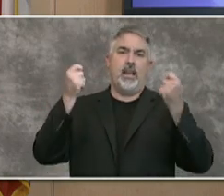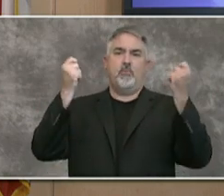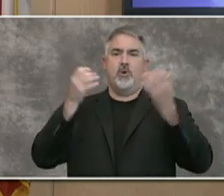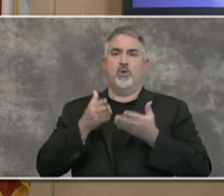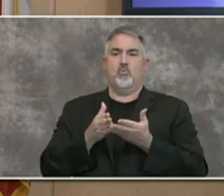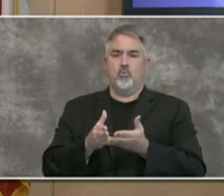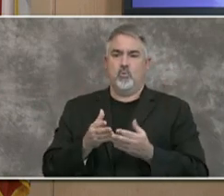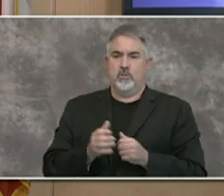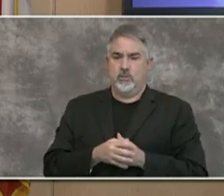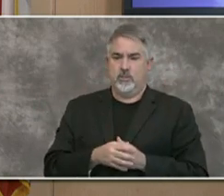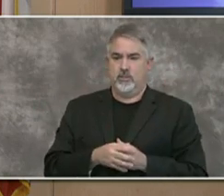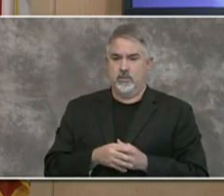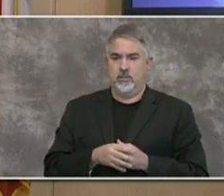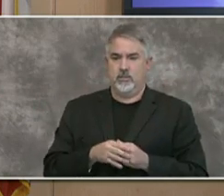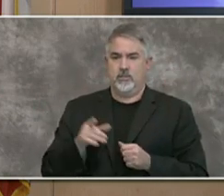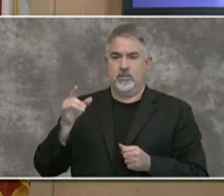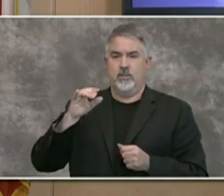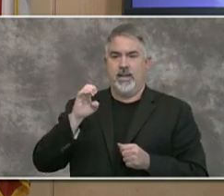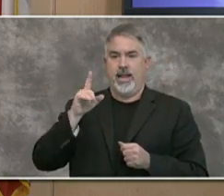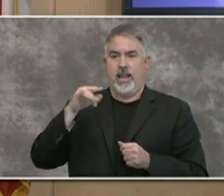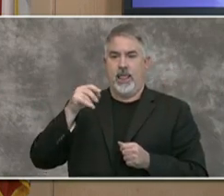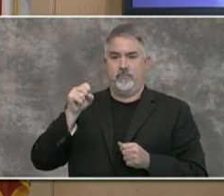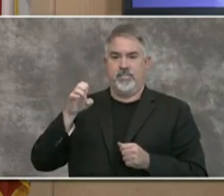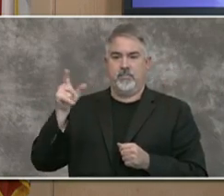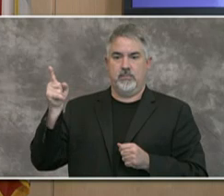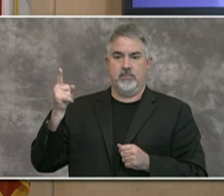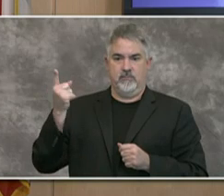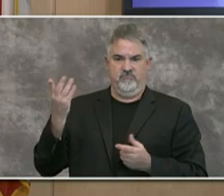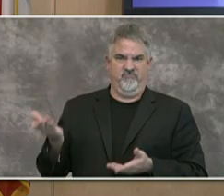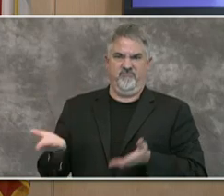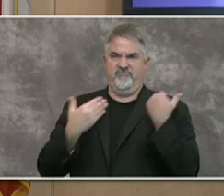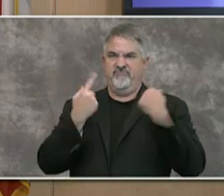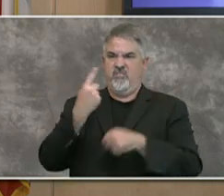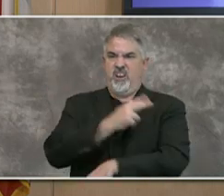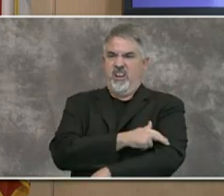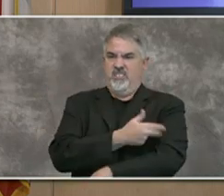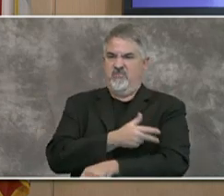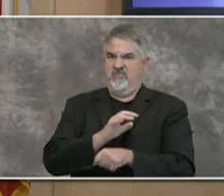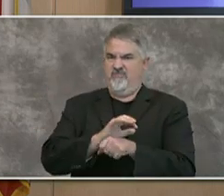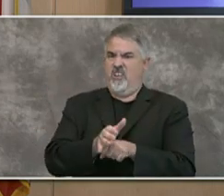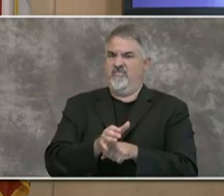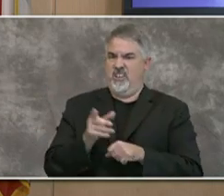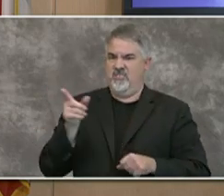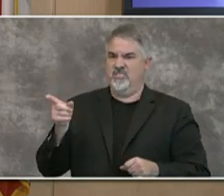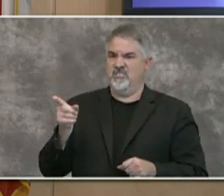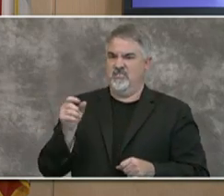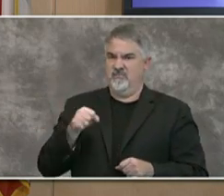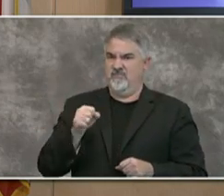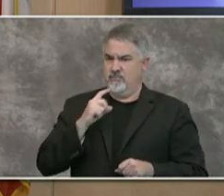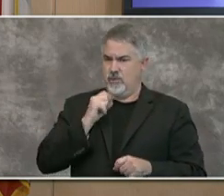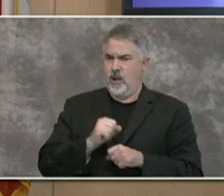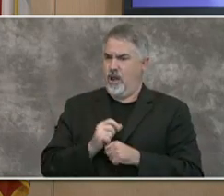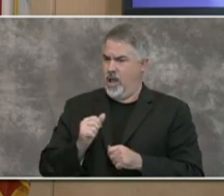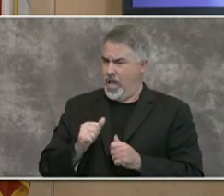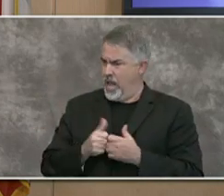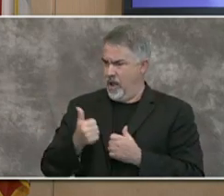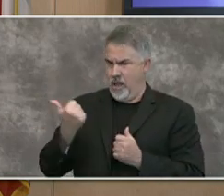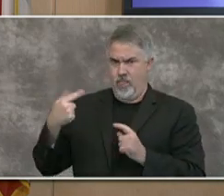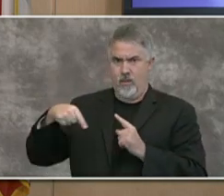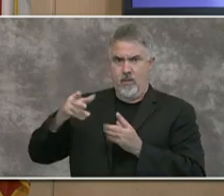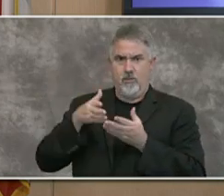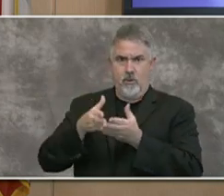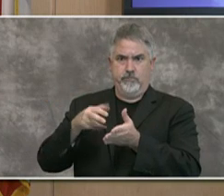local hospital. Has that person tested positive for coronavirus? And how will these patients aboard the ship impact